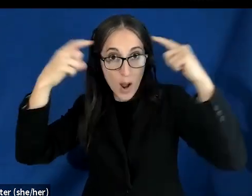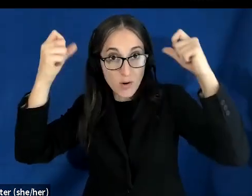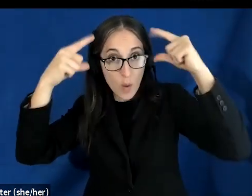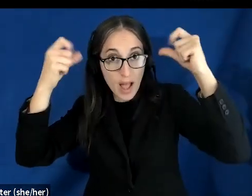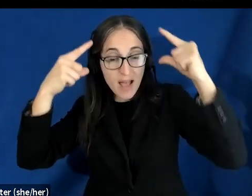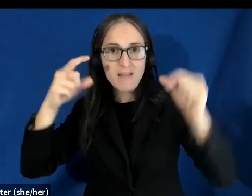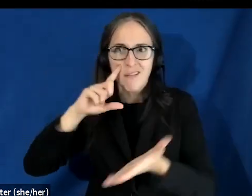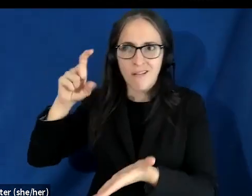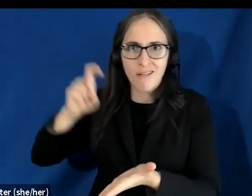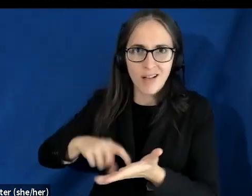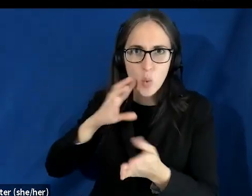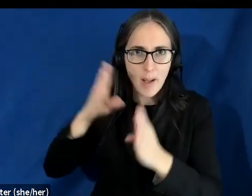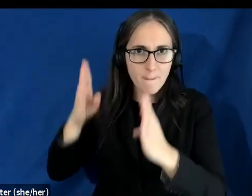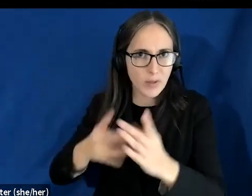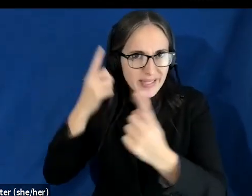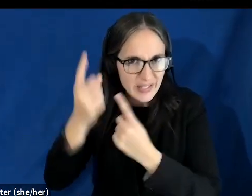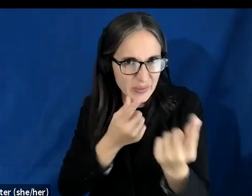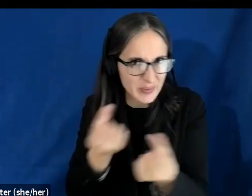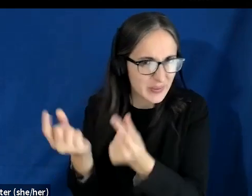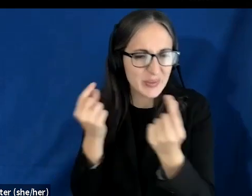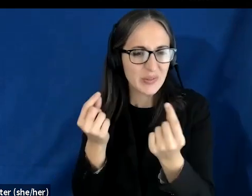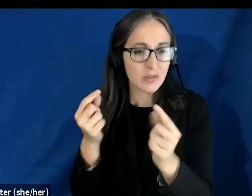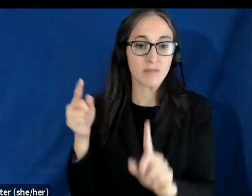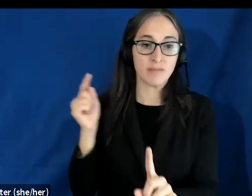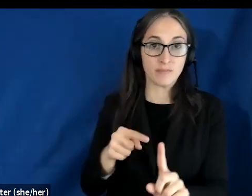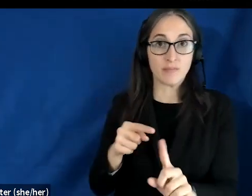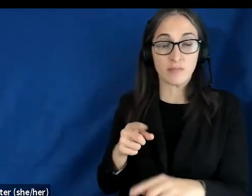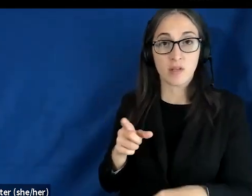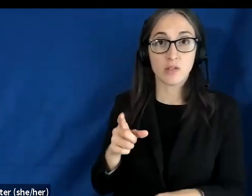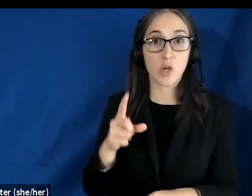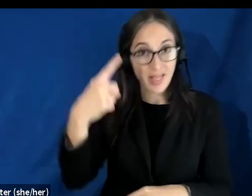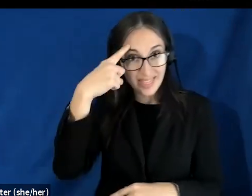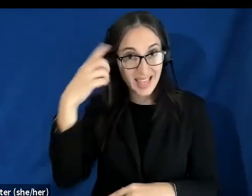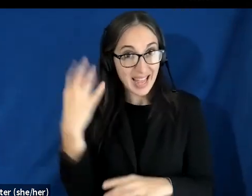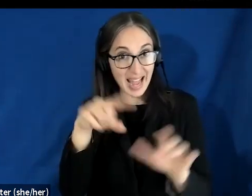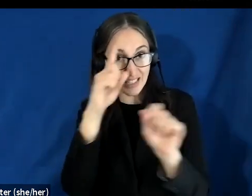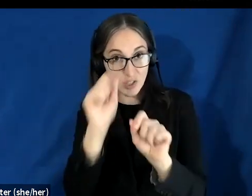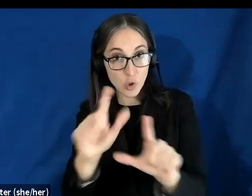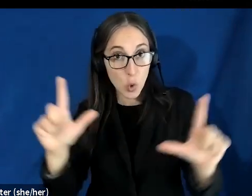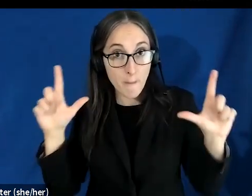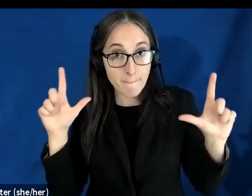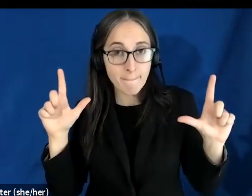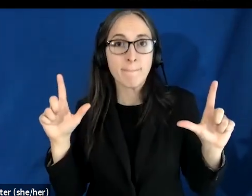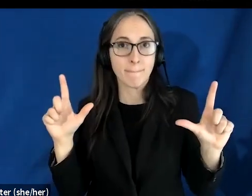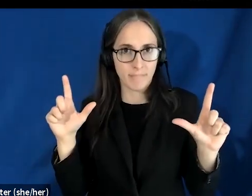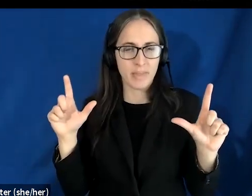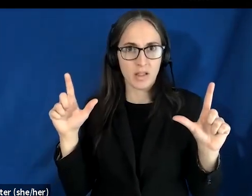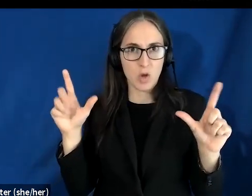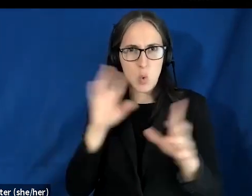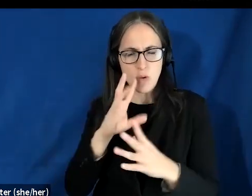in Zoom, what we've done is we've broken the ground. So we've developed the proof of concept. So you can see the demos